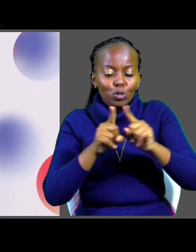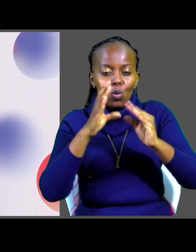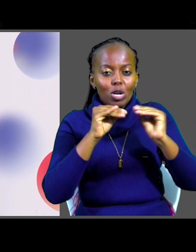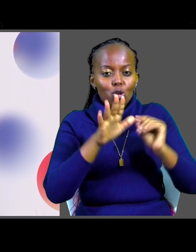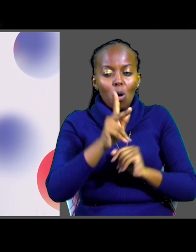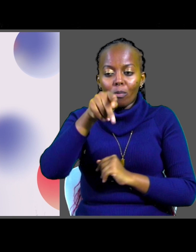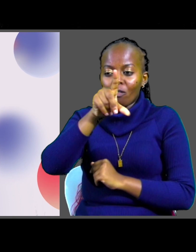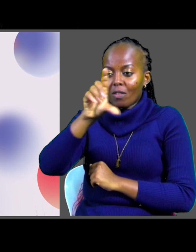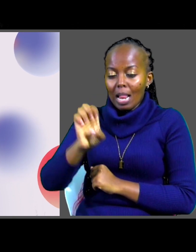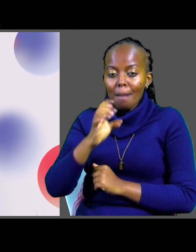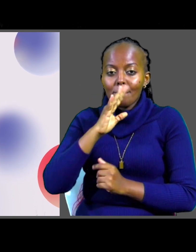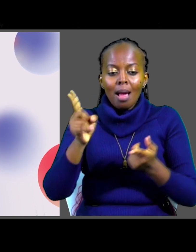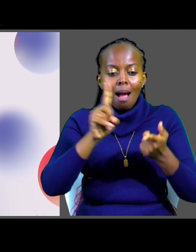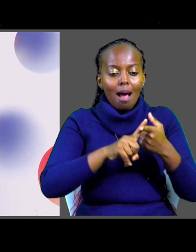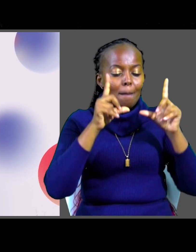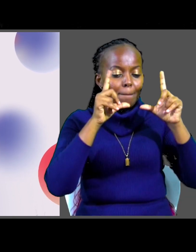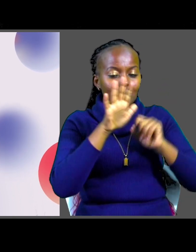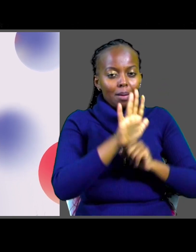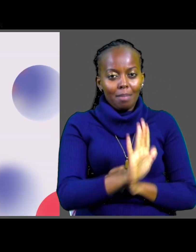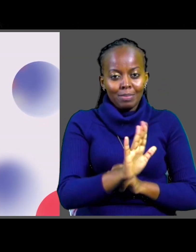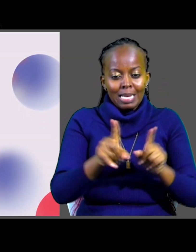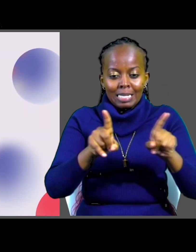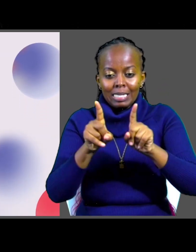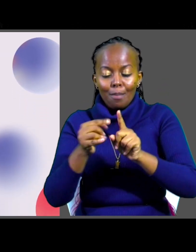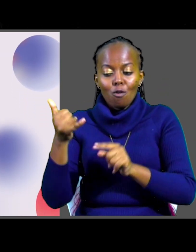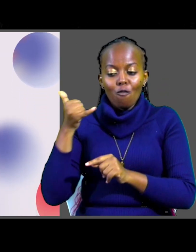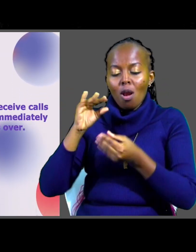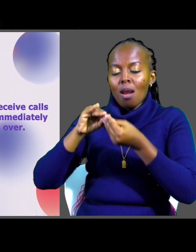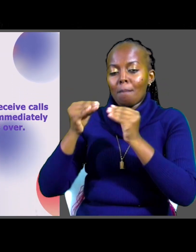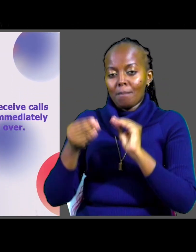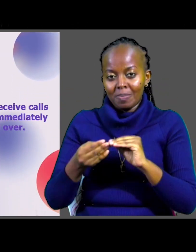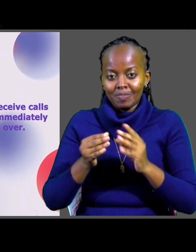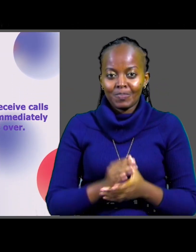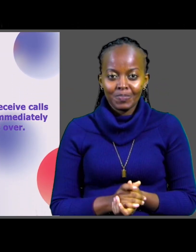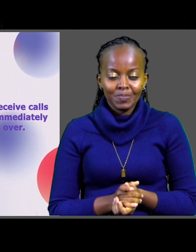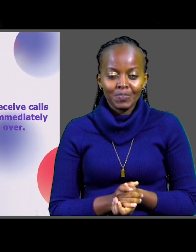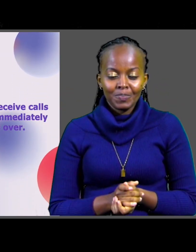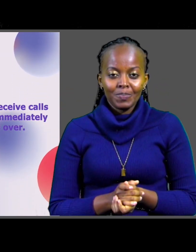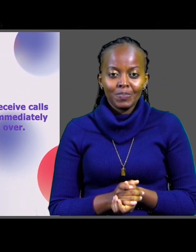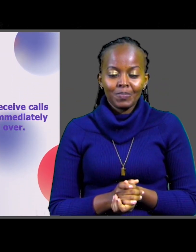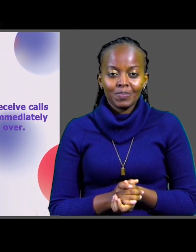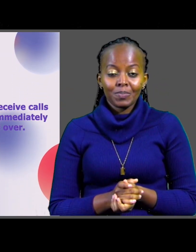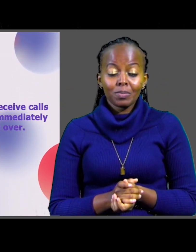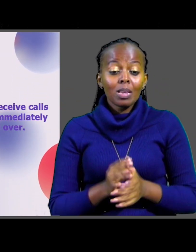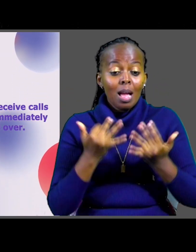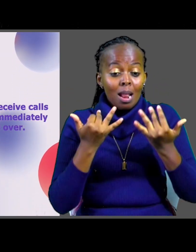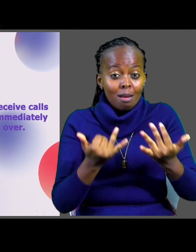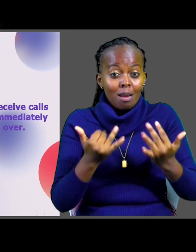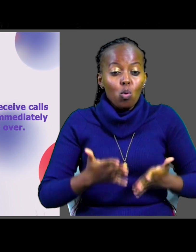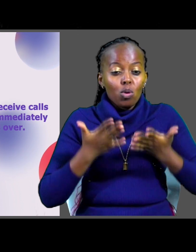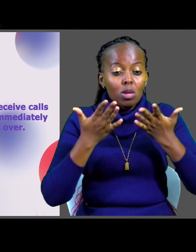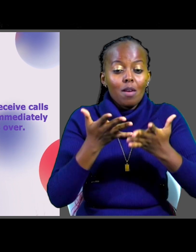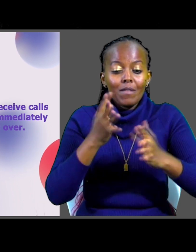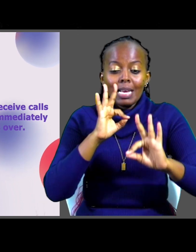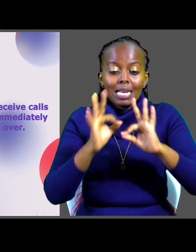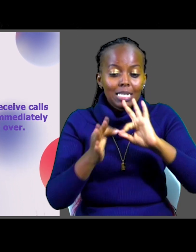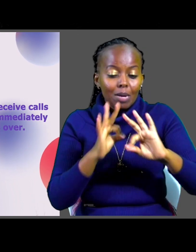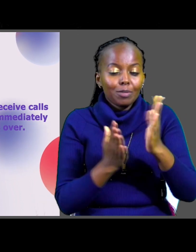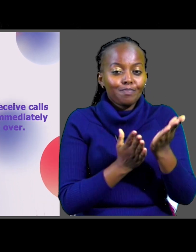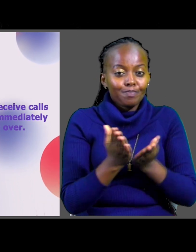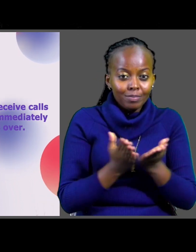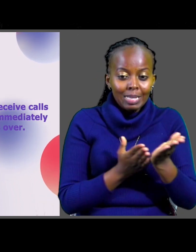your certificate, that's credentials and profiles, the languages that you're able to use, because remember, we want to have a situation whereby even someone in the village is able